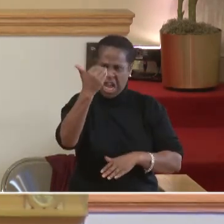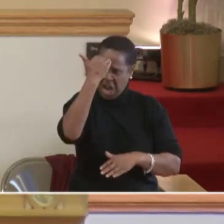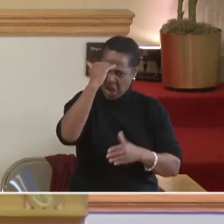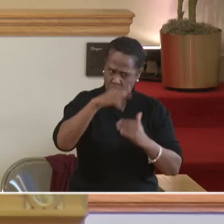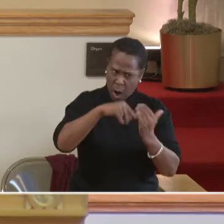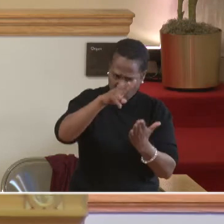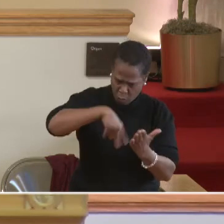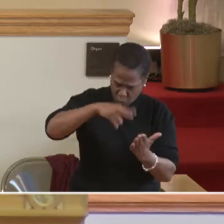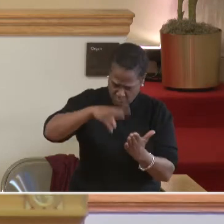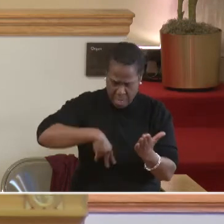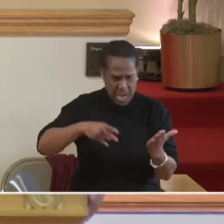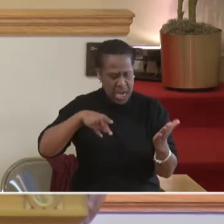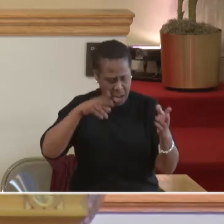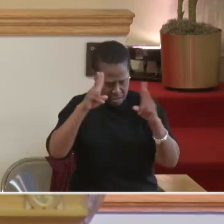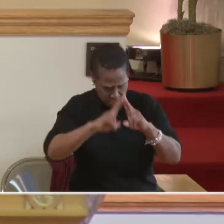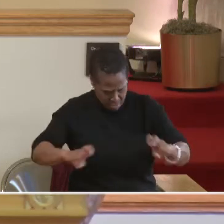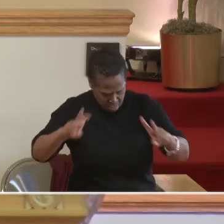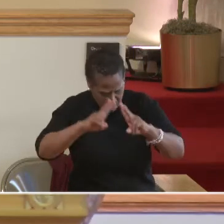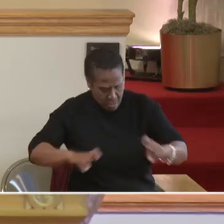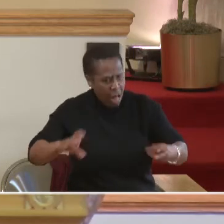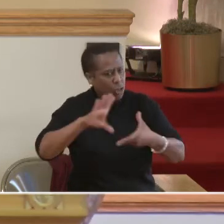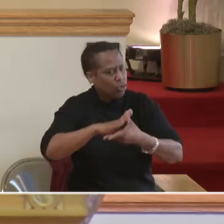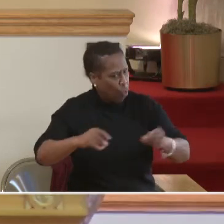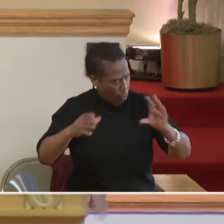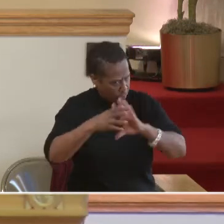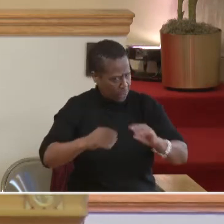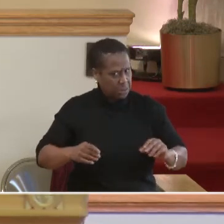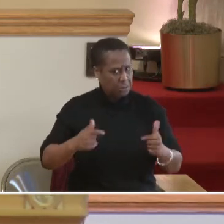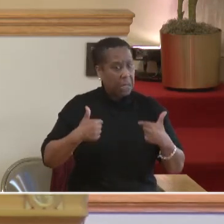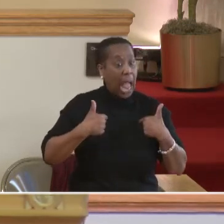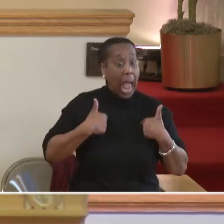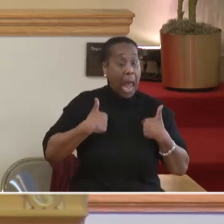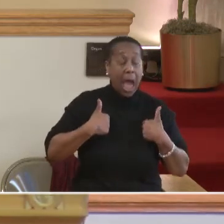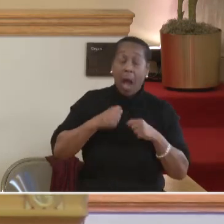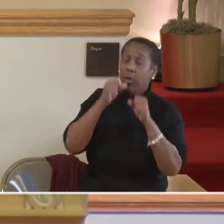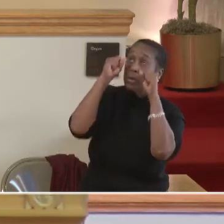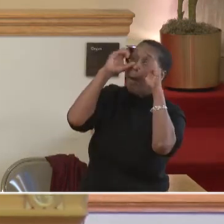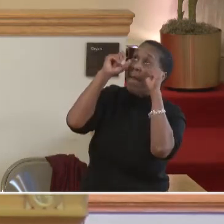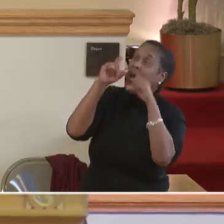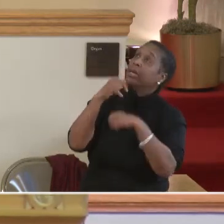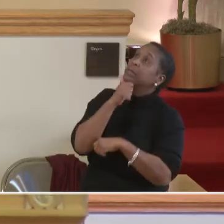and unfold its stories. And